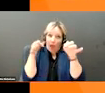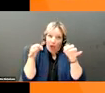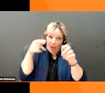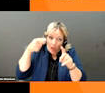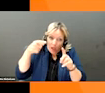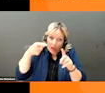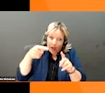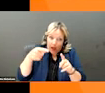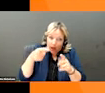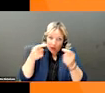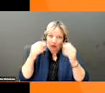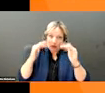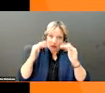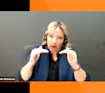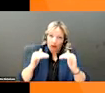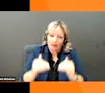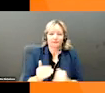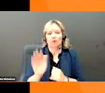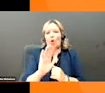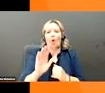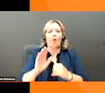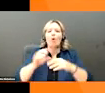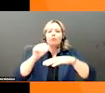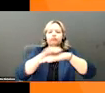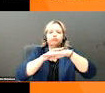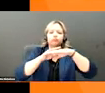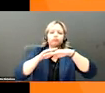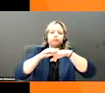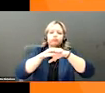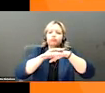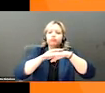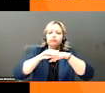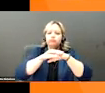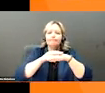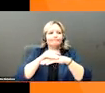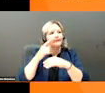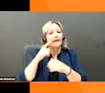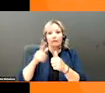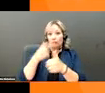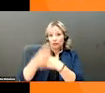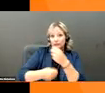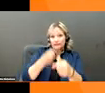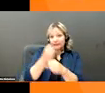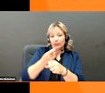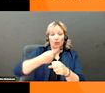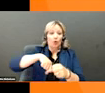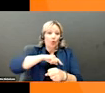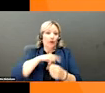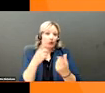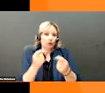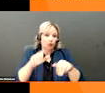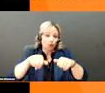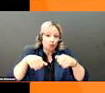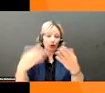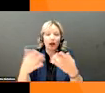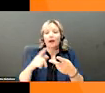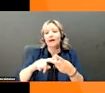what you're going to do, first year, second year, maybe third year. And be careful to avoid